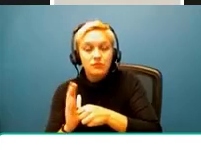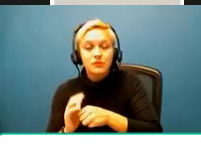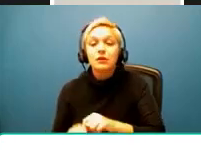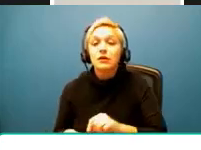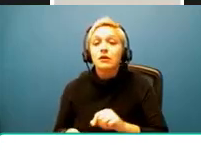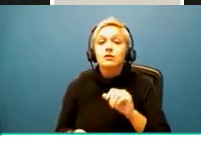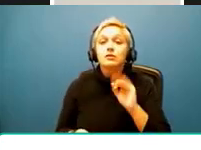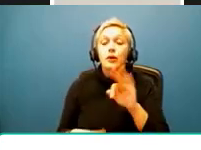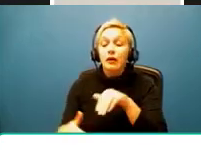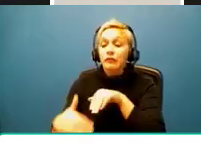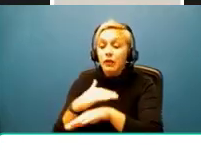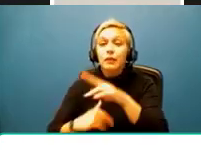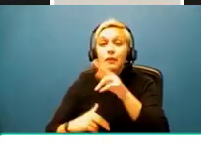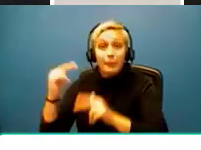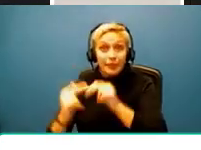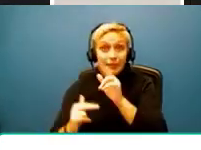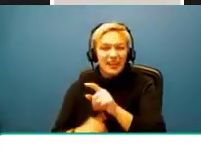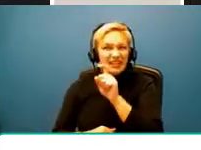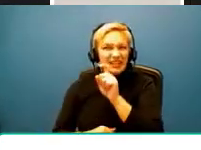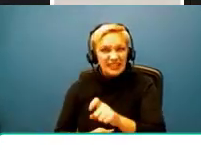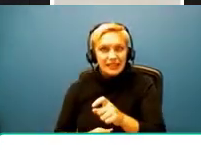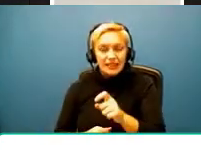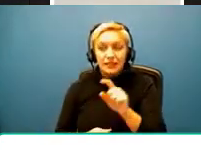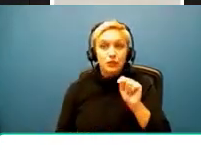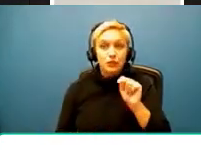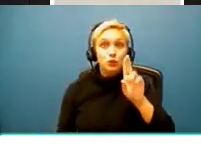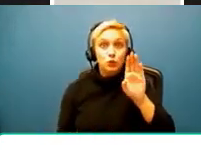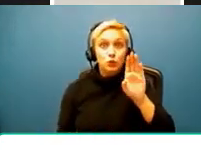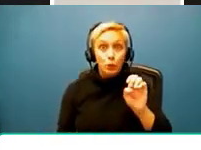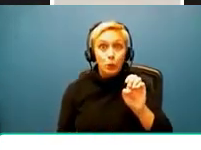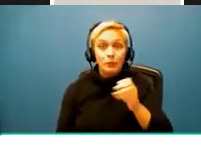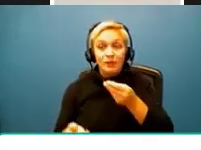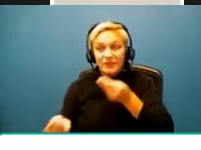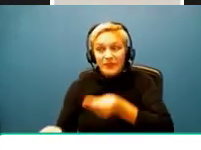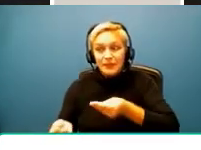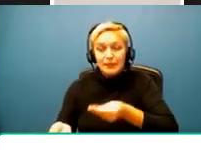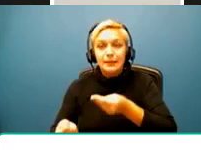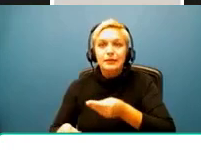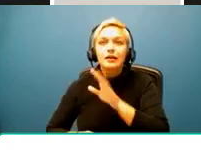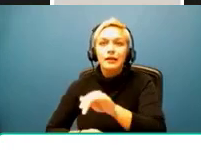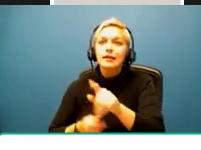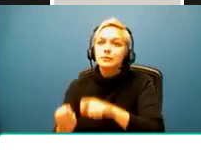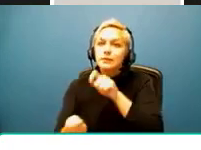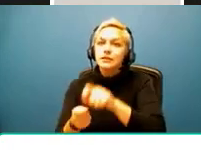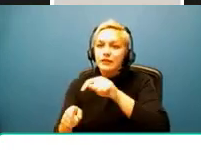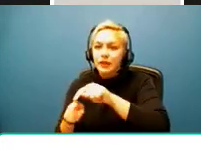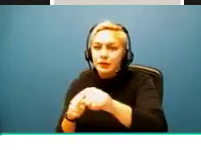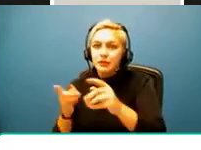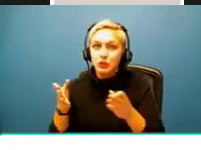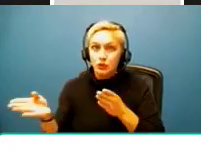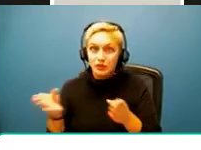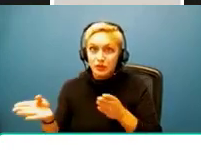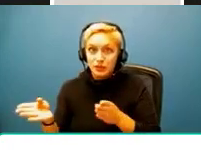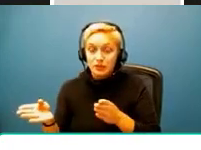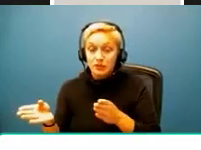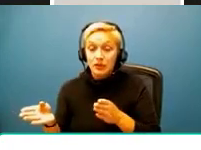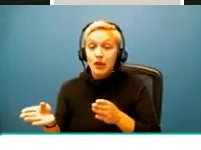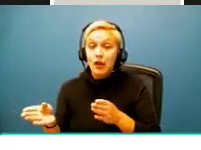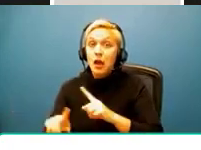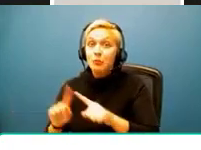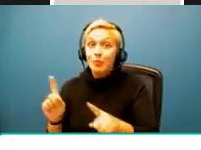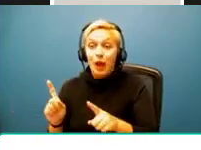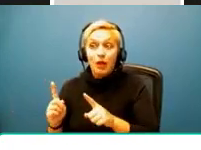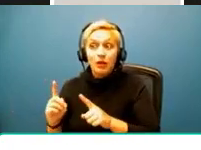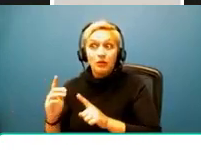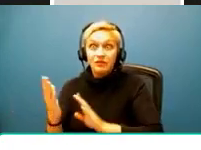have a need for nutrition, so we need to provide for that nutrition. But then if you are in that contingency plan, thinking about,